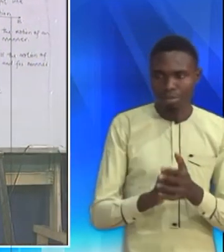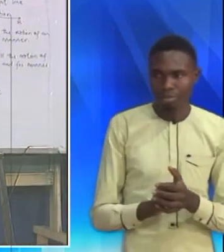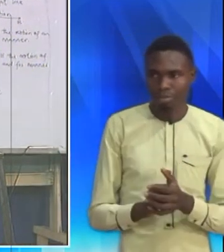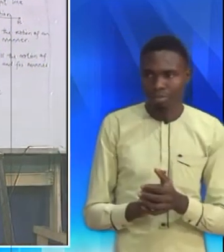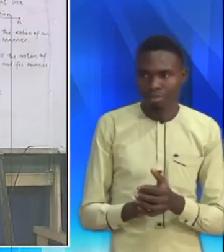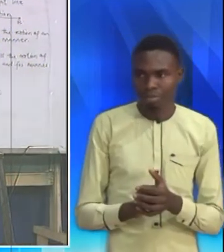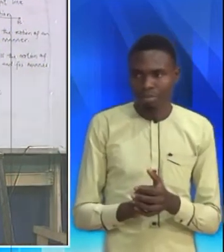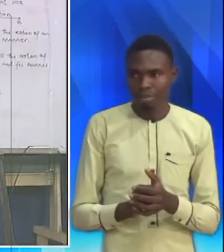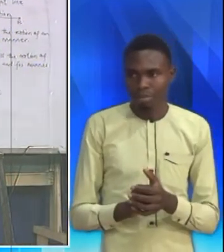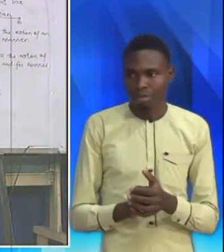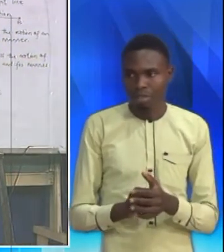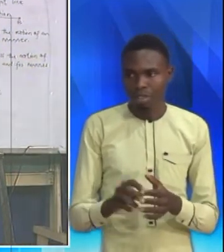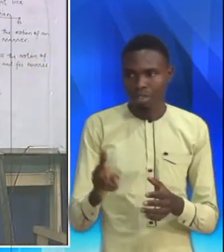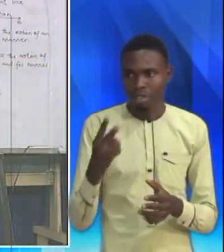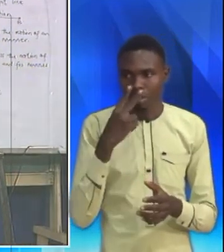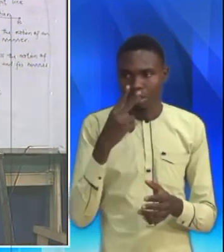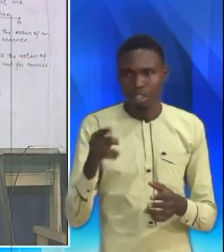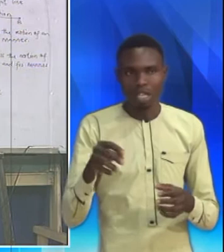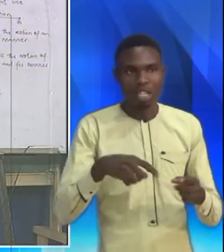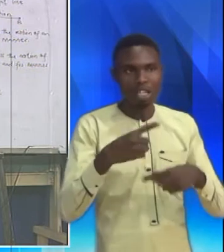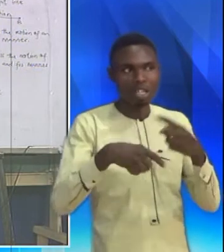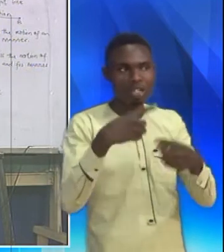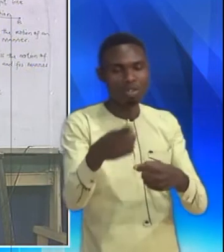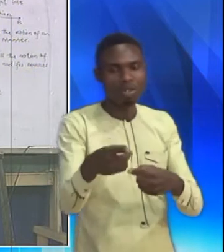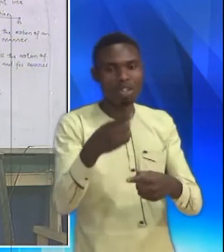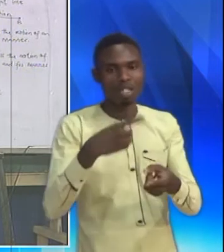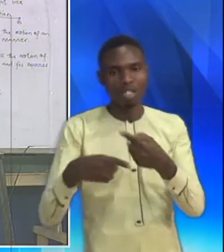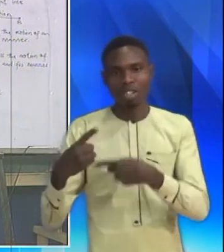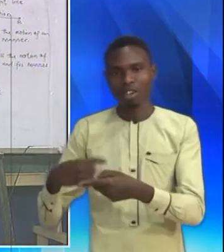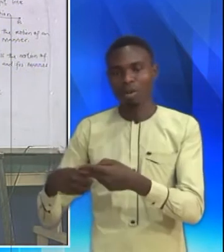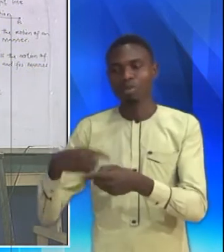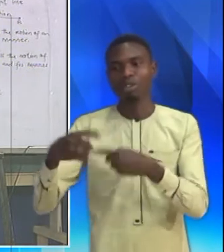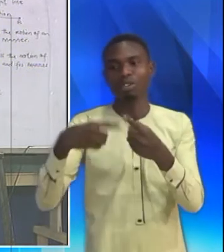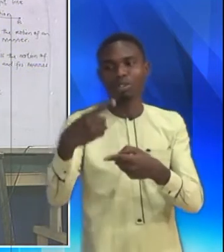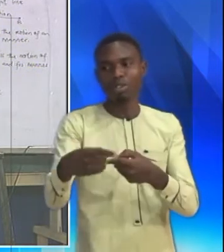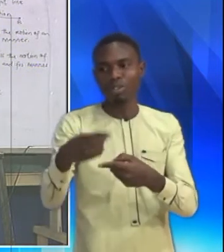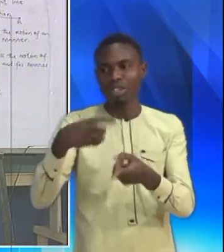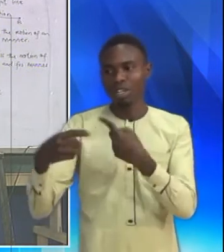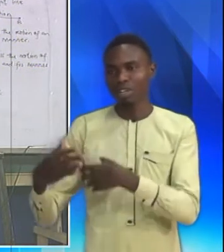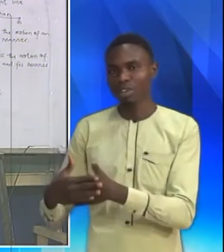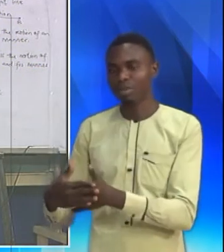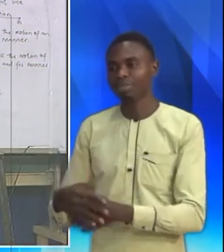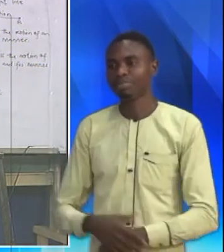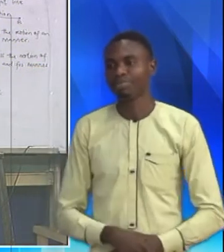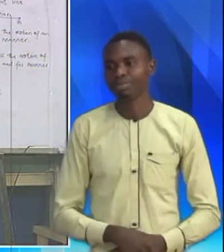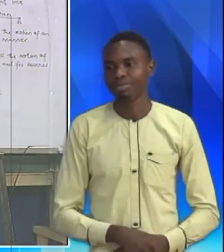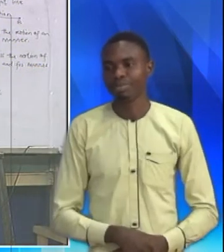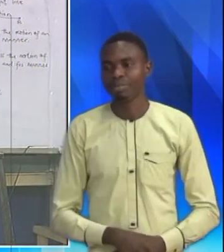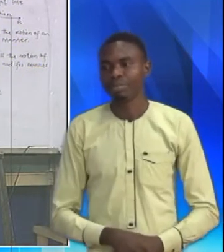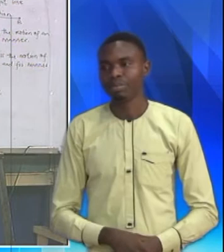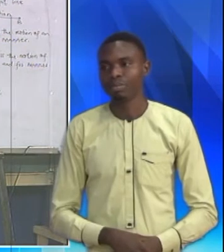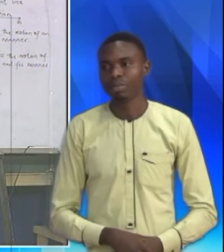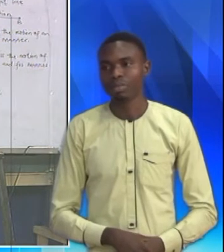releasing this to go to position B and C, and then coming back to position A. Look at it. Look at it. Look at it.